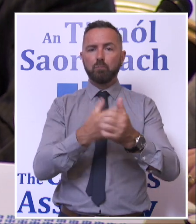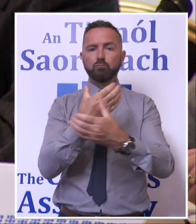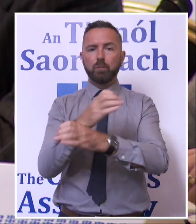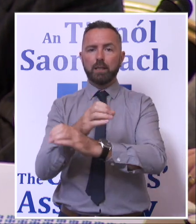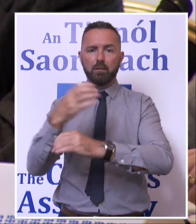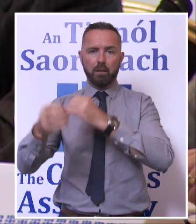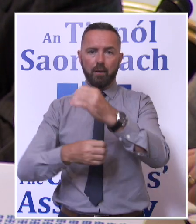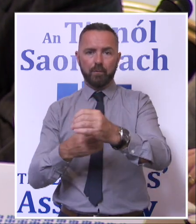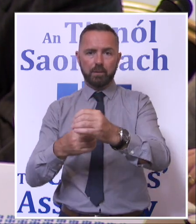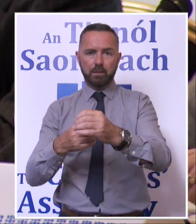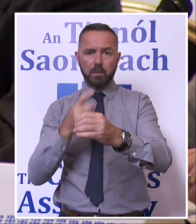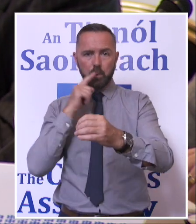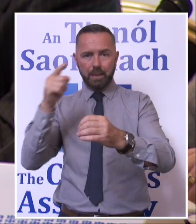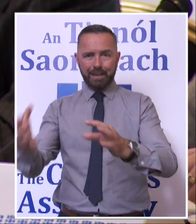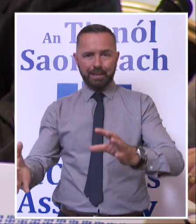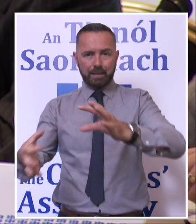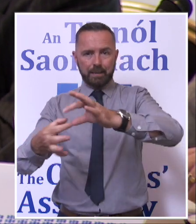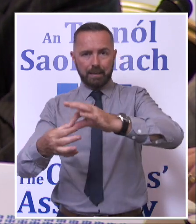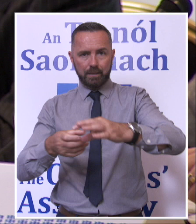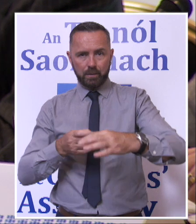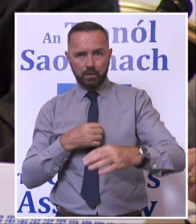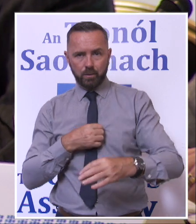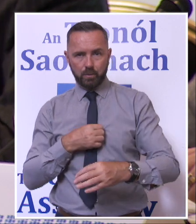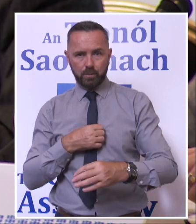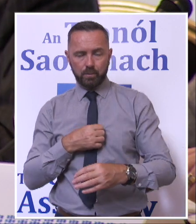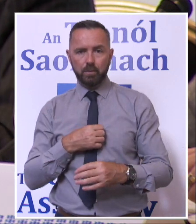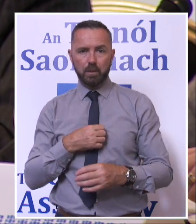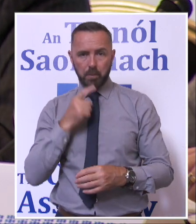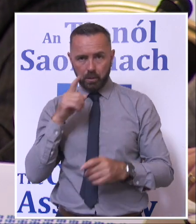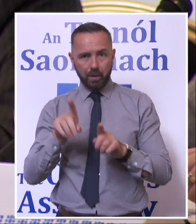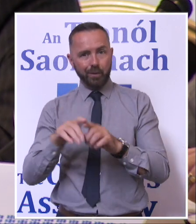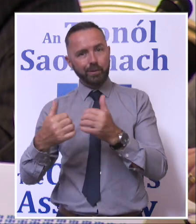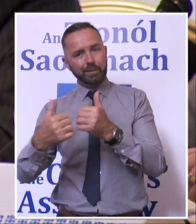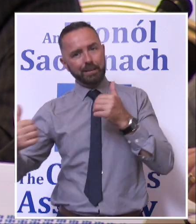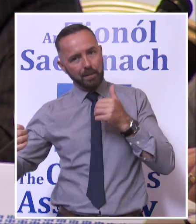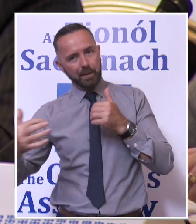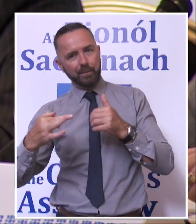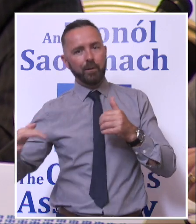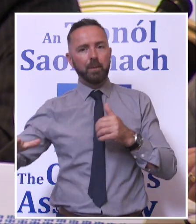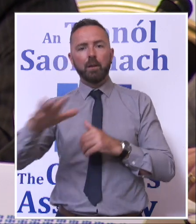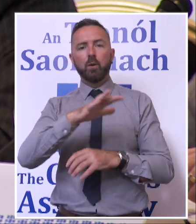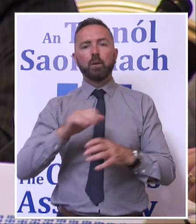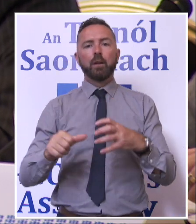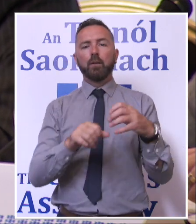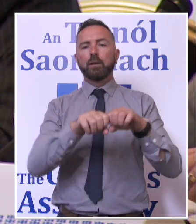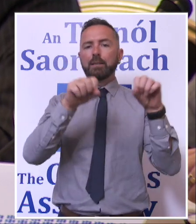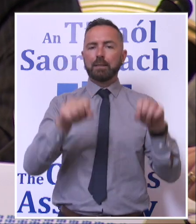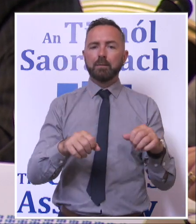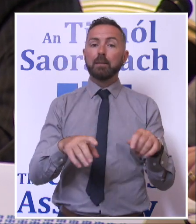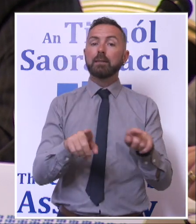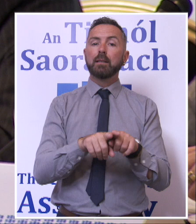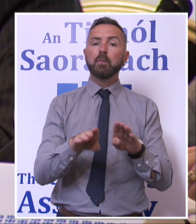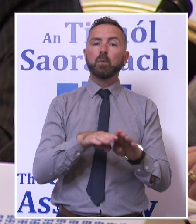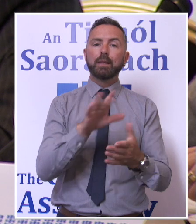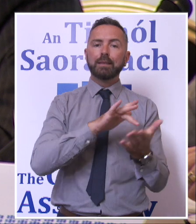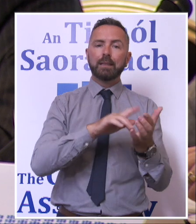again, it's linked to, but not, it's distinct from the local authority system. We have the same with the city and county education